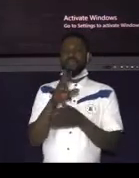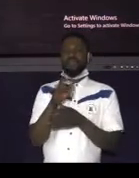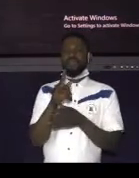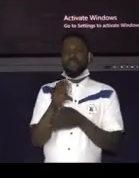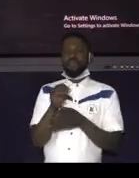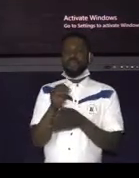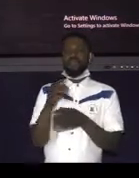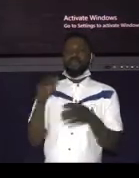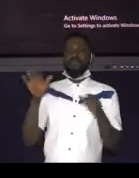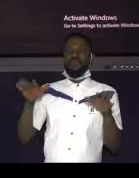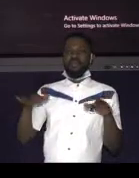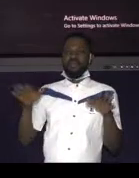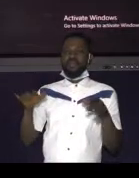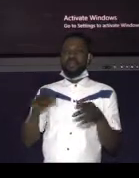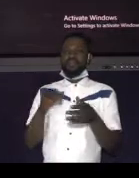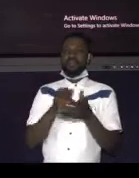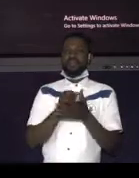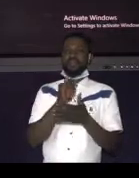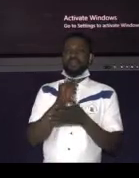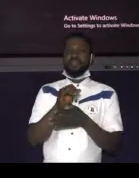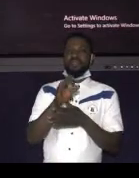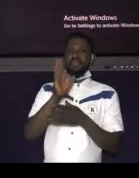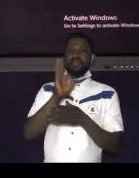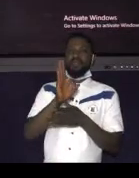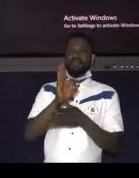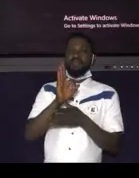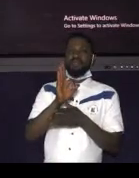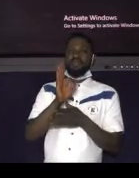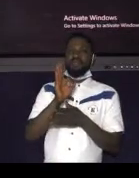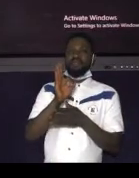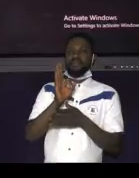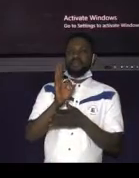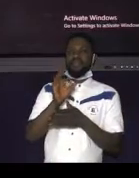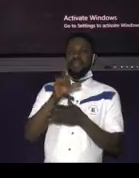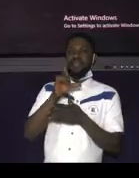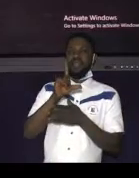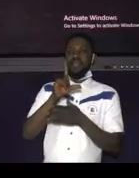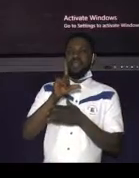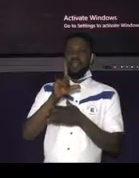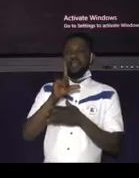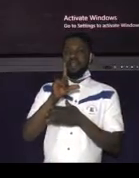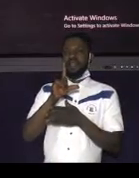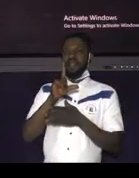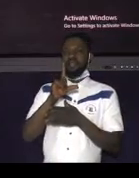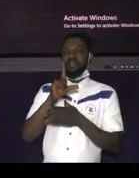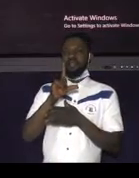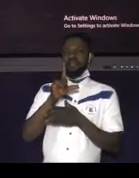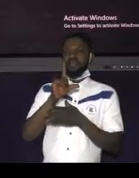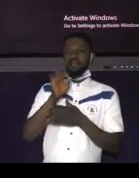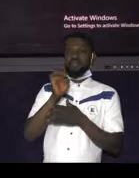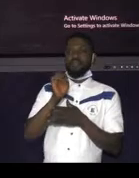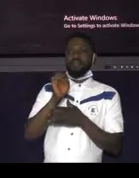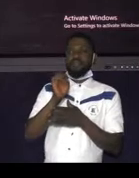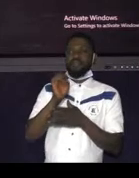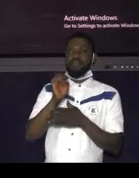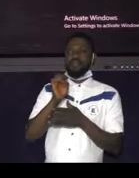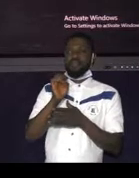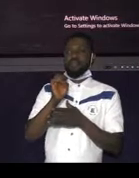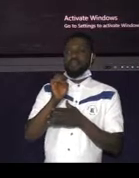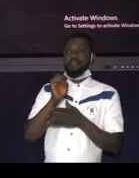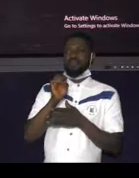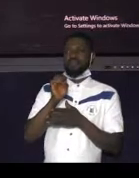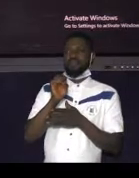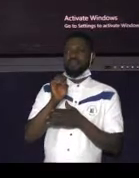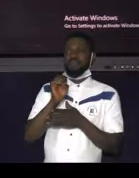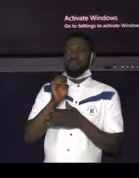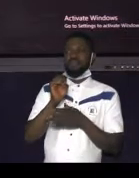That's fly. That's, I want to represent that with letter F, like letter L, eagles, letter E. Now,